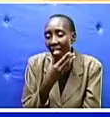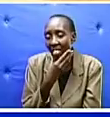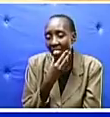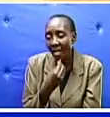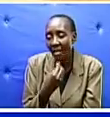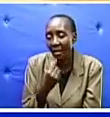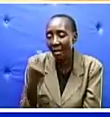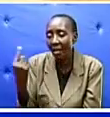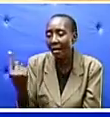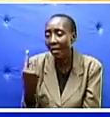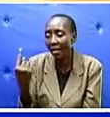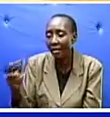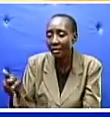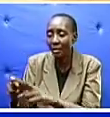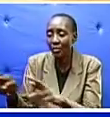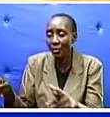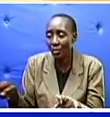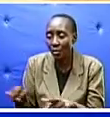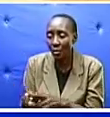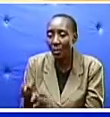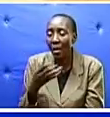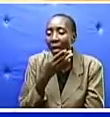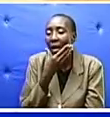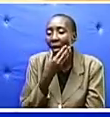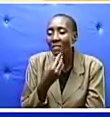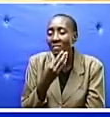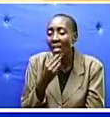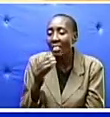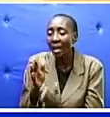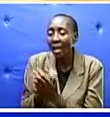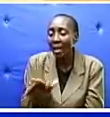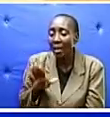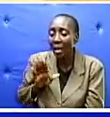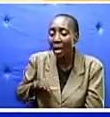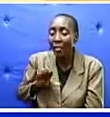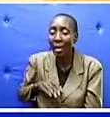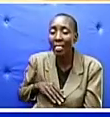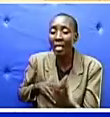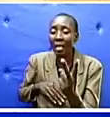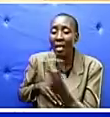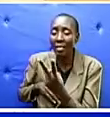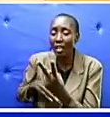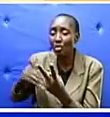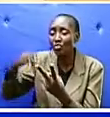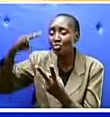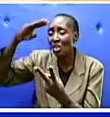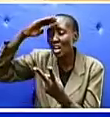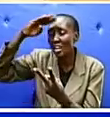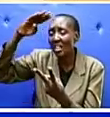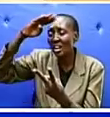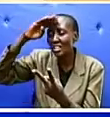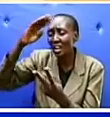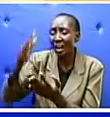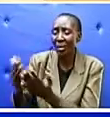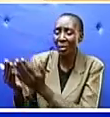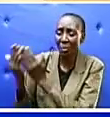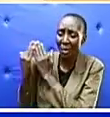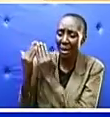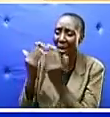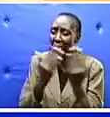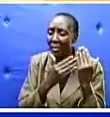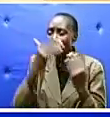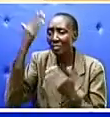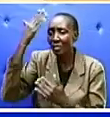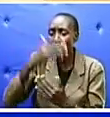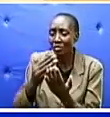room, a father and a mother. They have come when they are drunk. They wash themselves in front of their children. They do sex